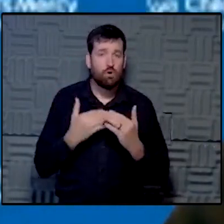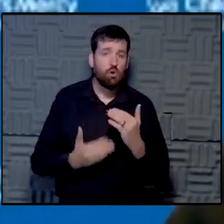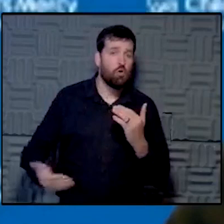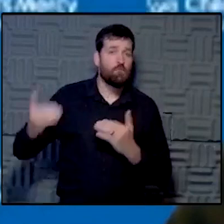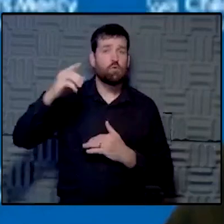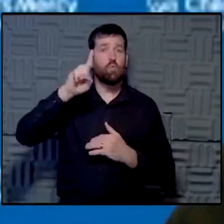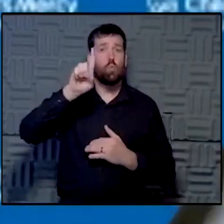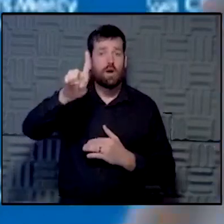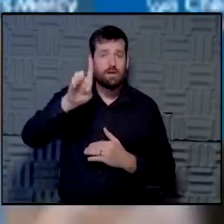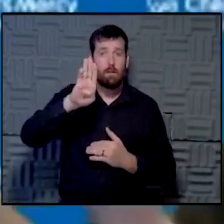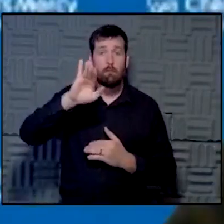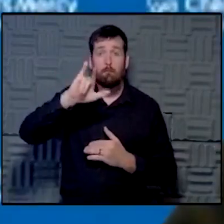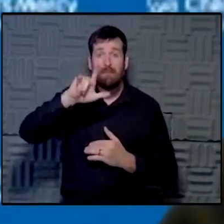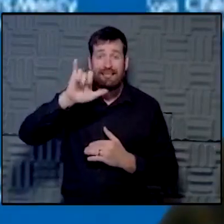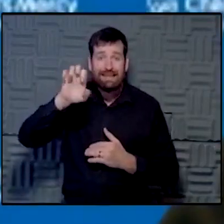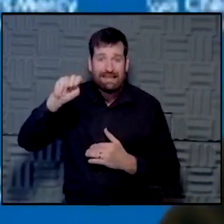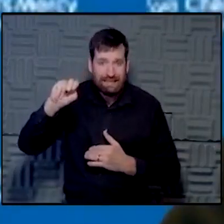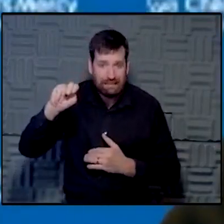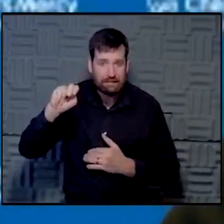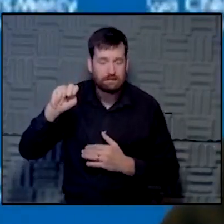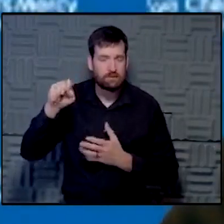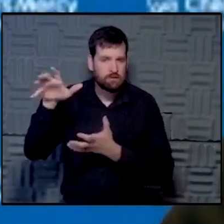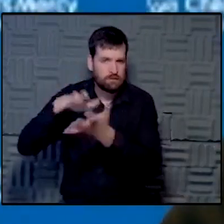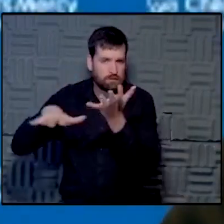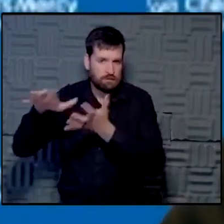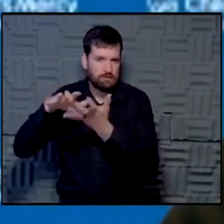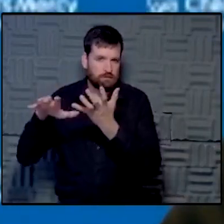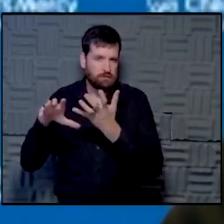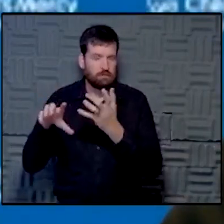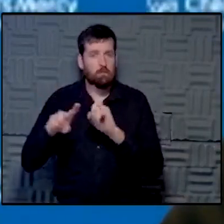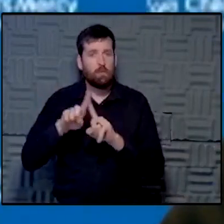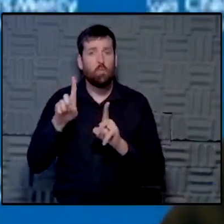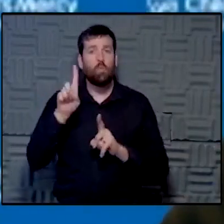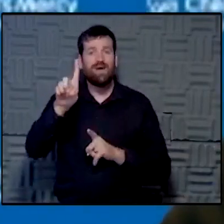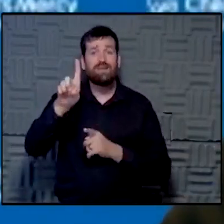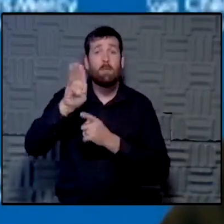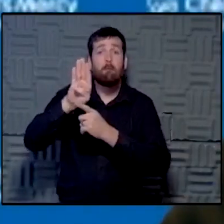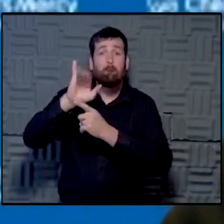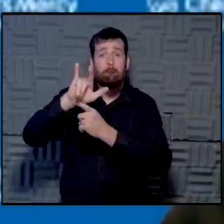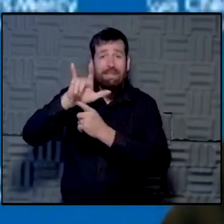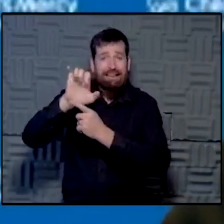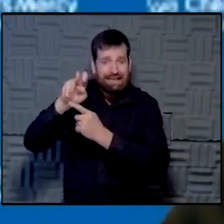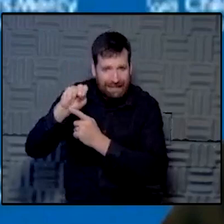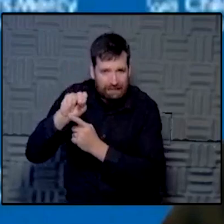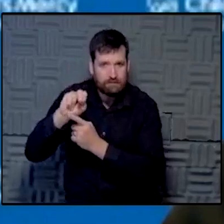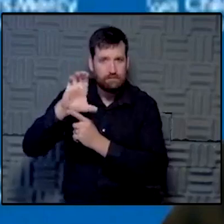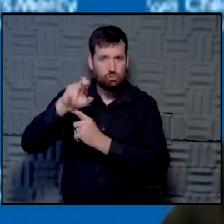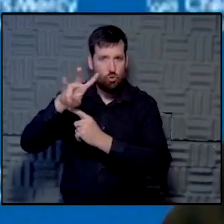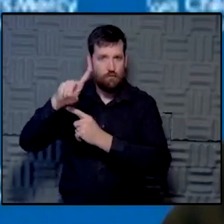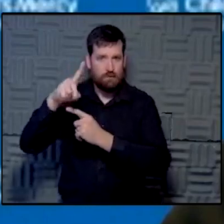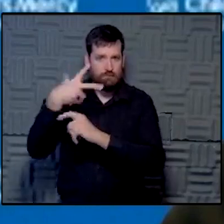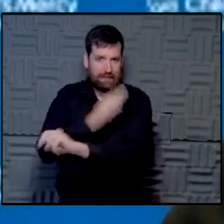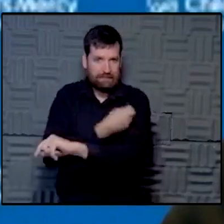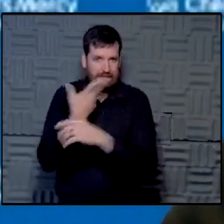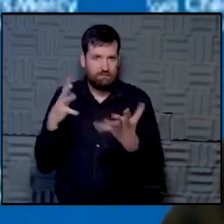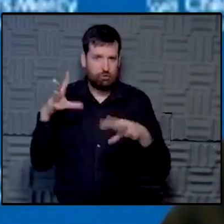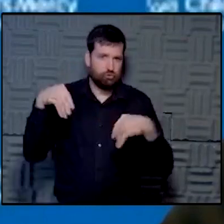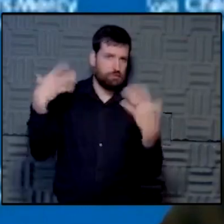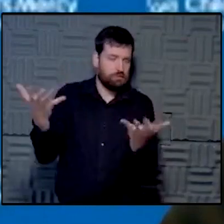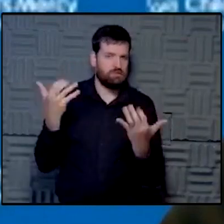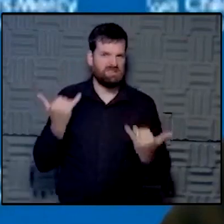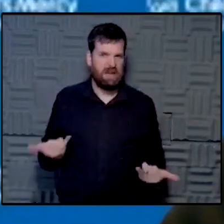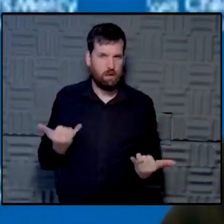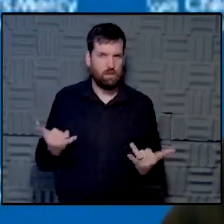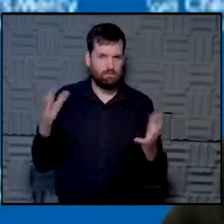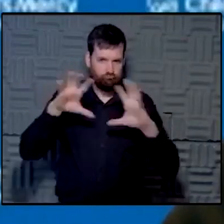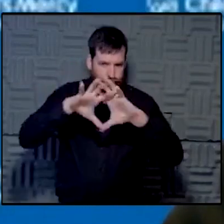of vaccines, a mixed bag, of course, but 1 billion doses of COVID vaccines have been given around the world by now.